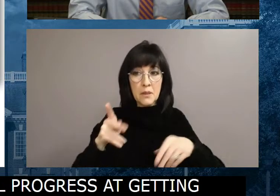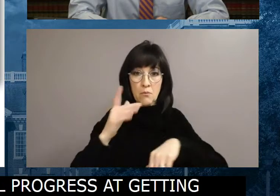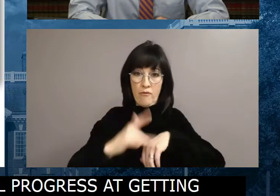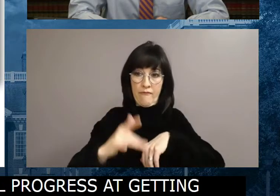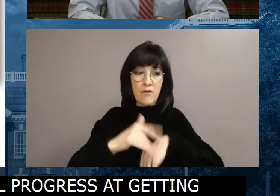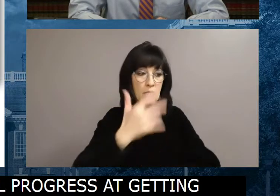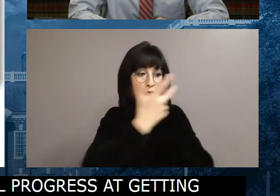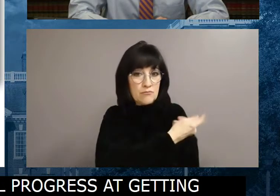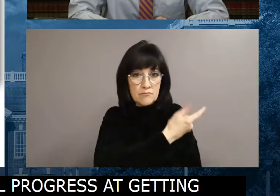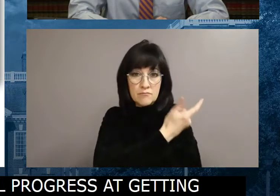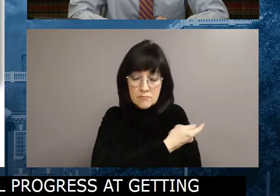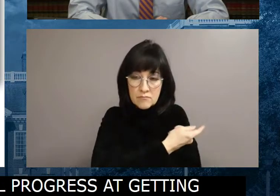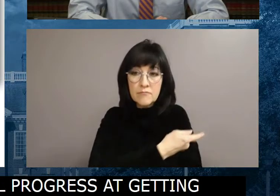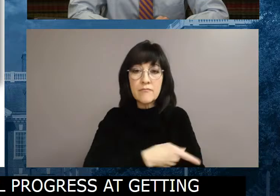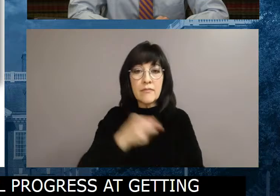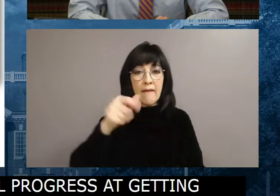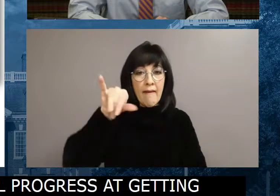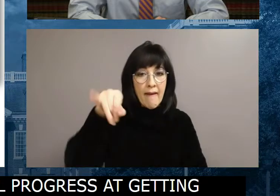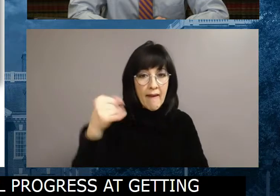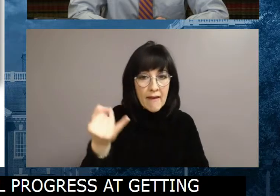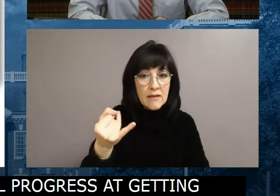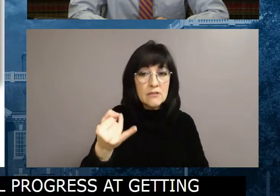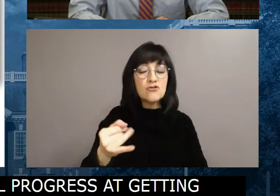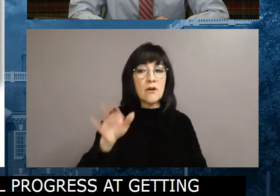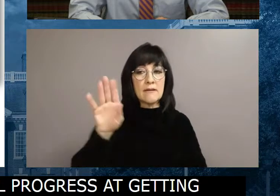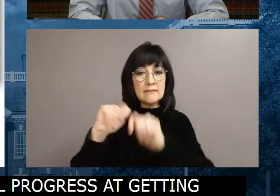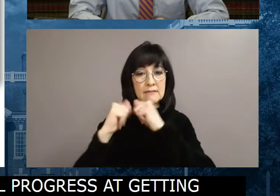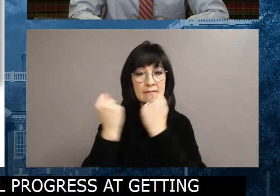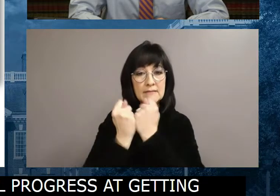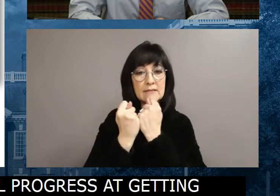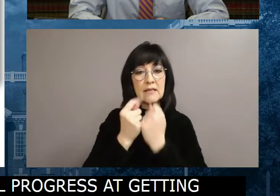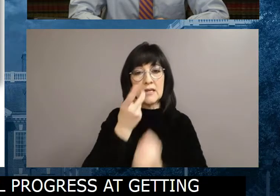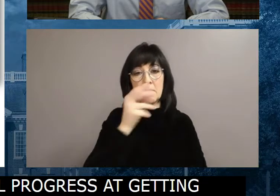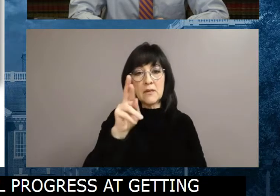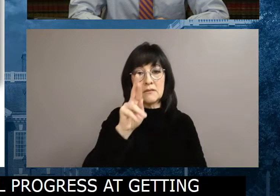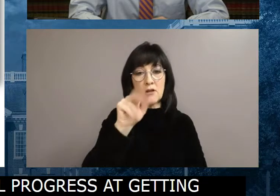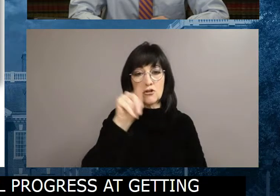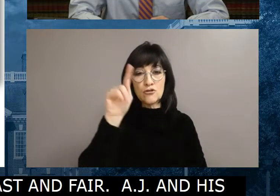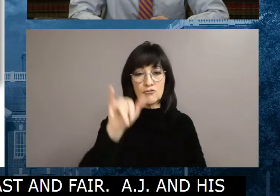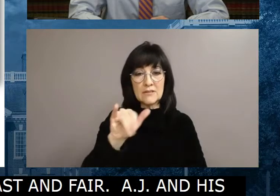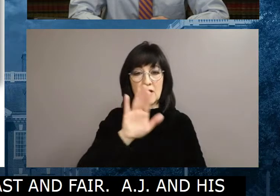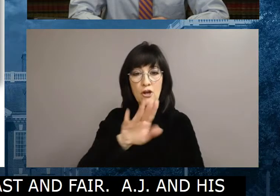and his team, Dr. Rattay and their team at Public Health, working together, working with our Army and